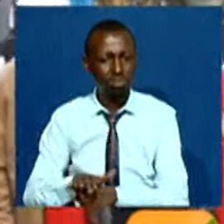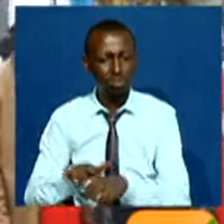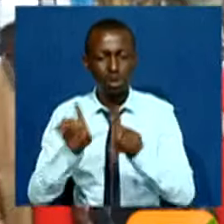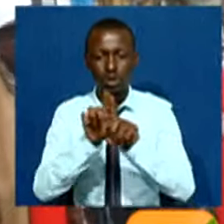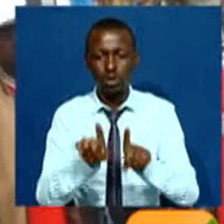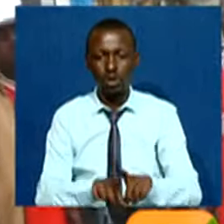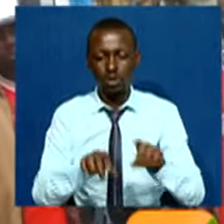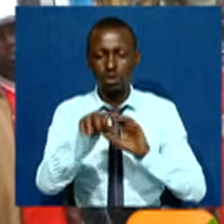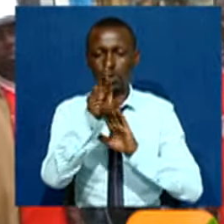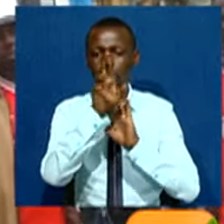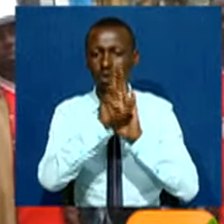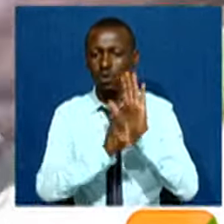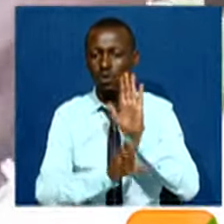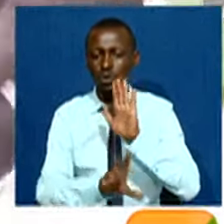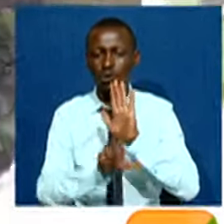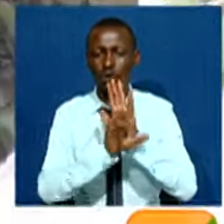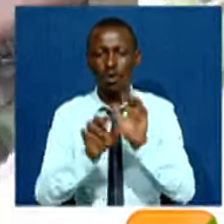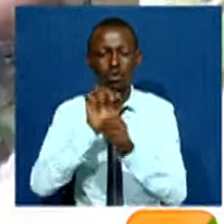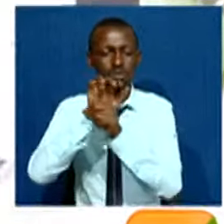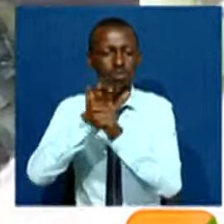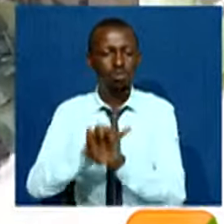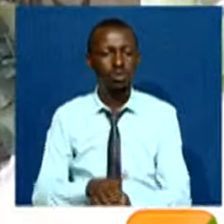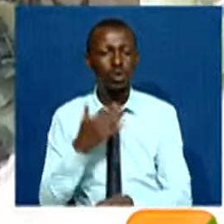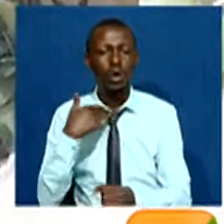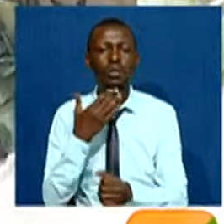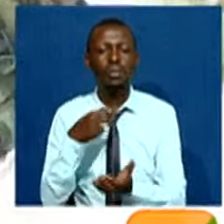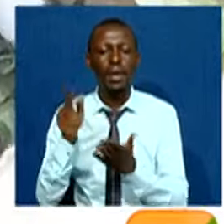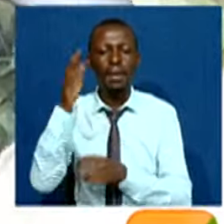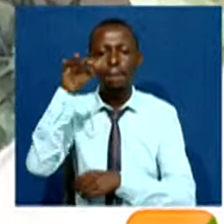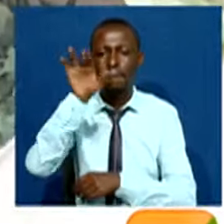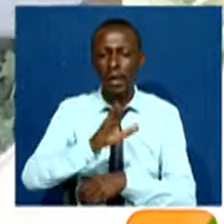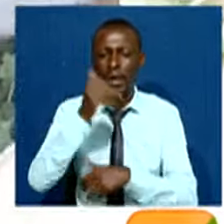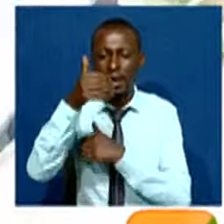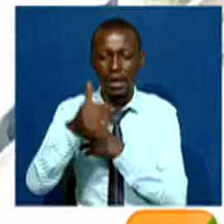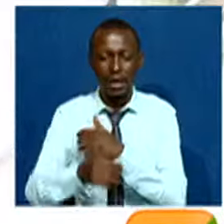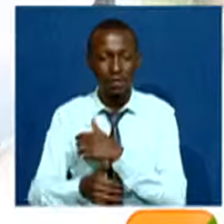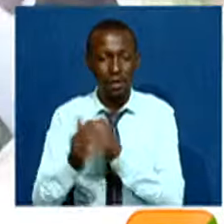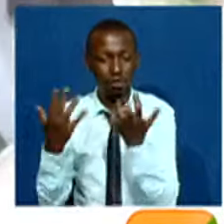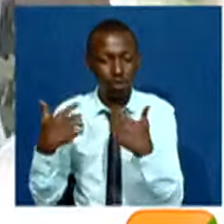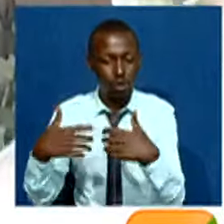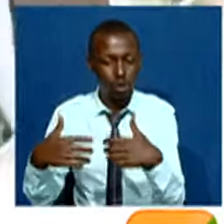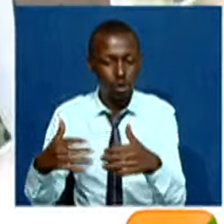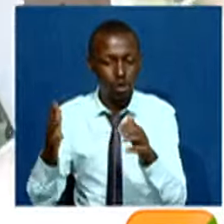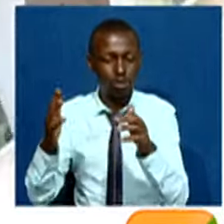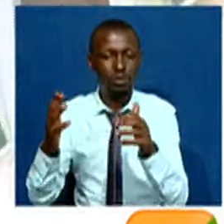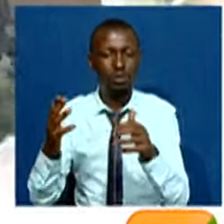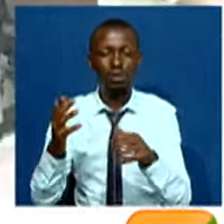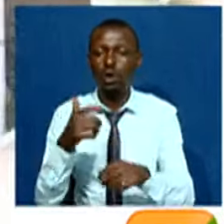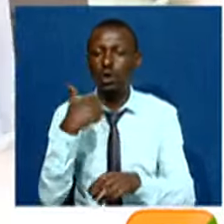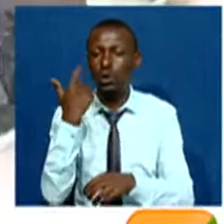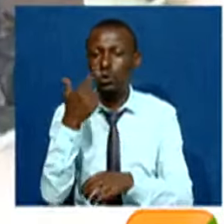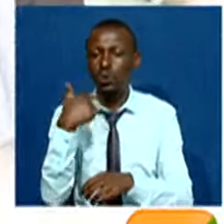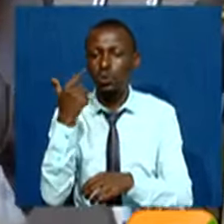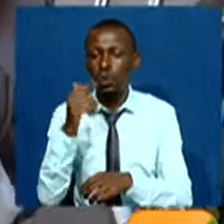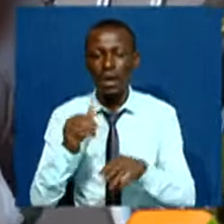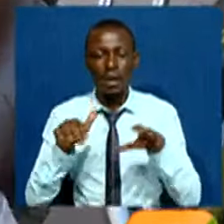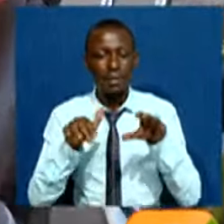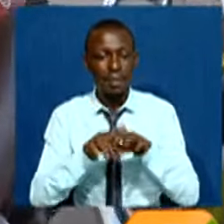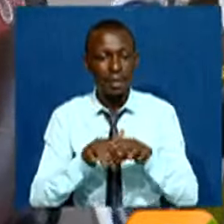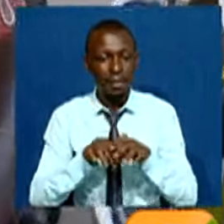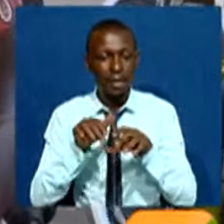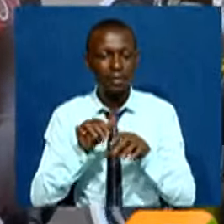law. They are also seeking compensation for losses suffered in the violation of the rights of members of Kutherema Sacco to